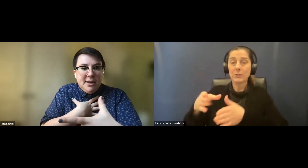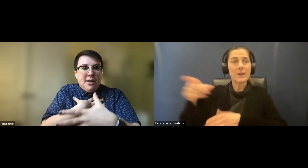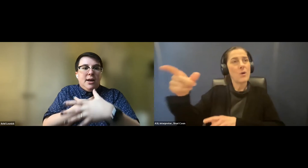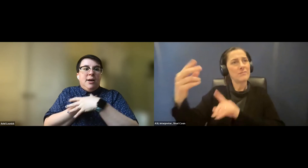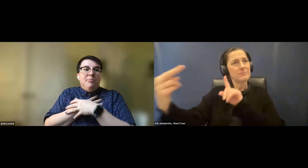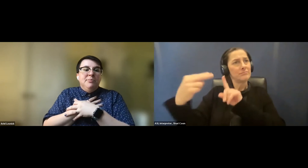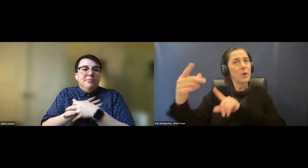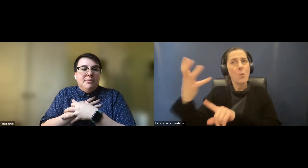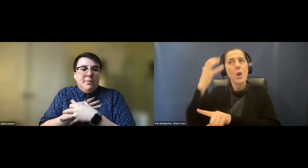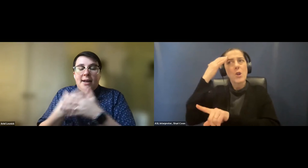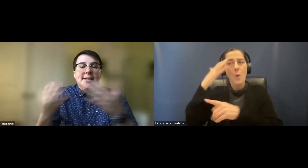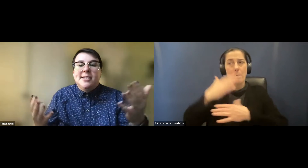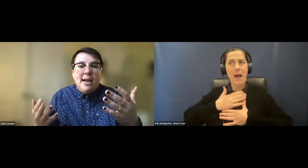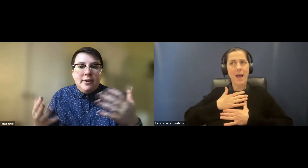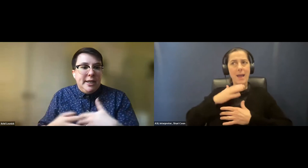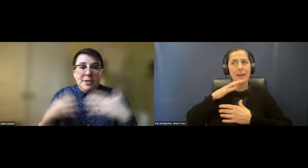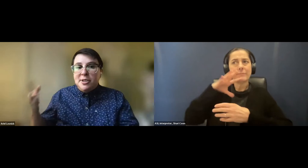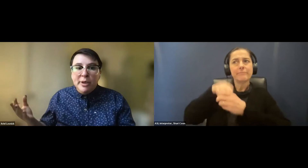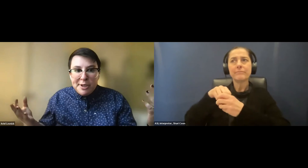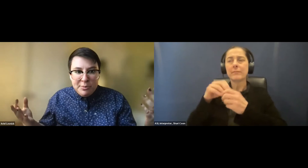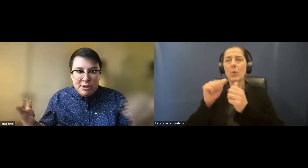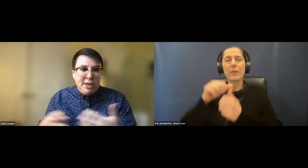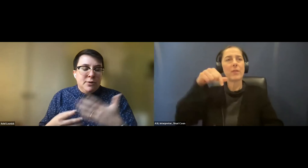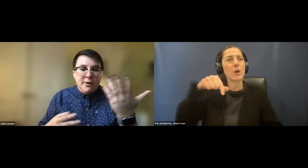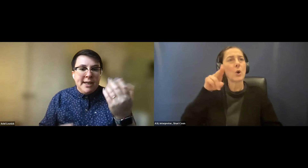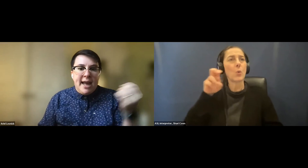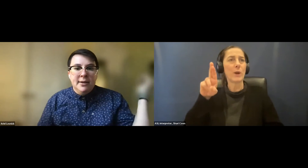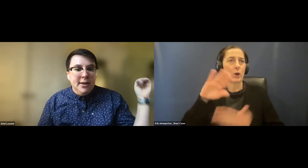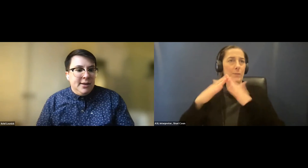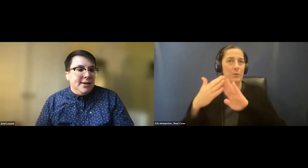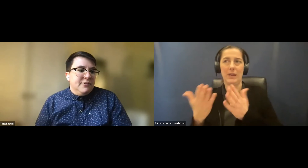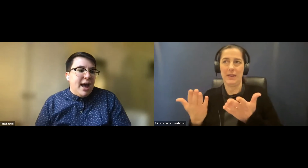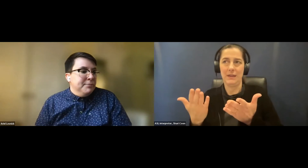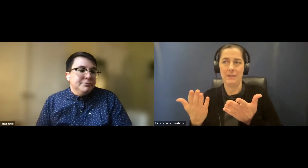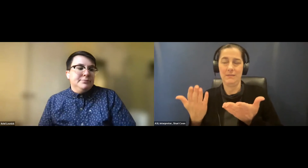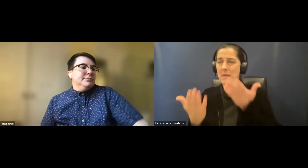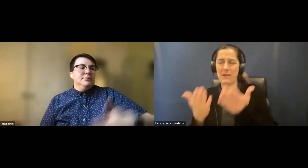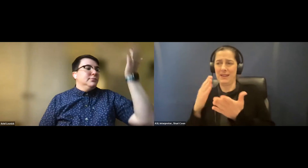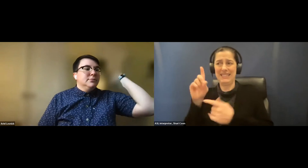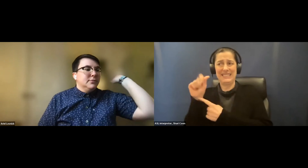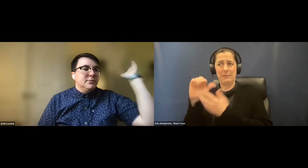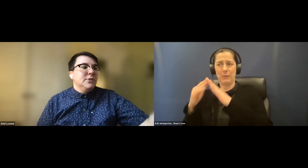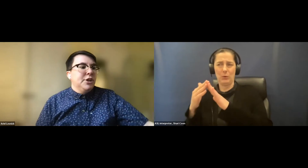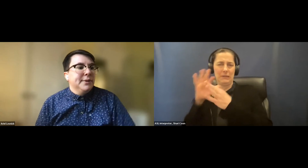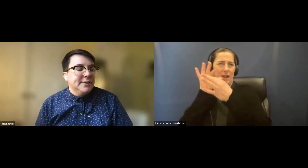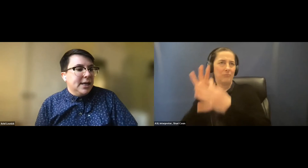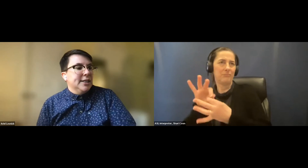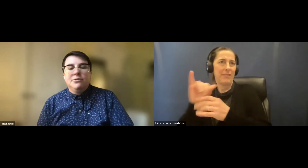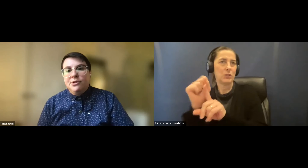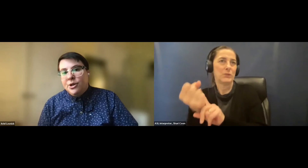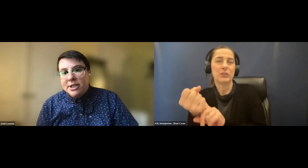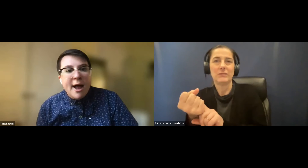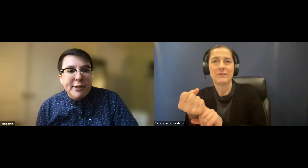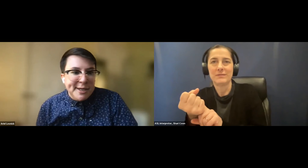community, not necessarily in the disability community. Or again, if I'm, at